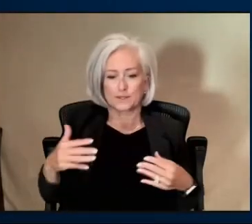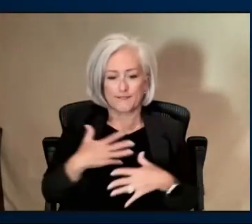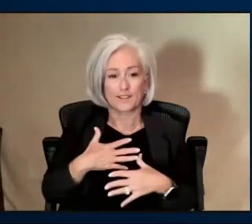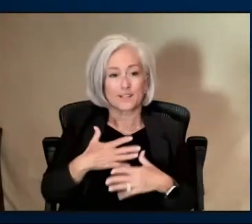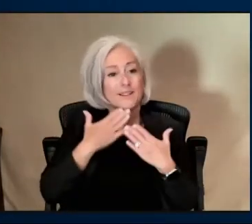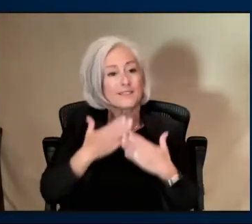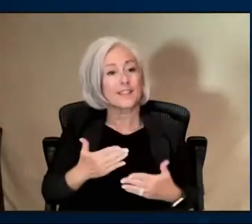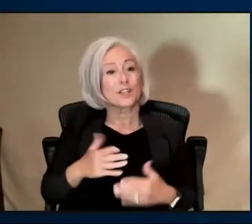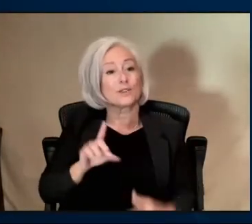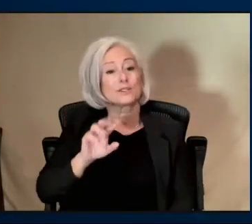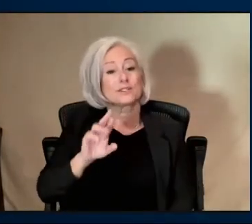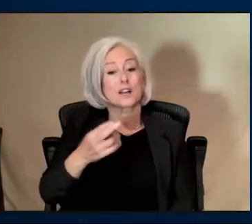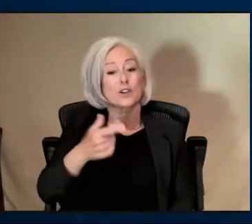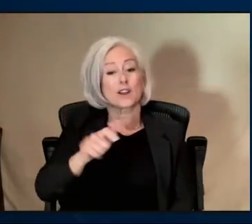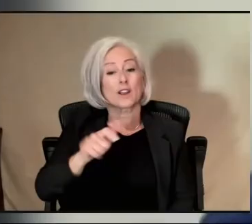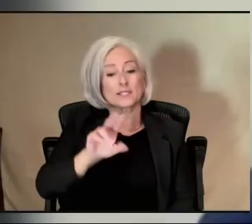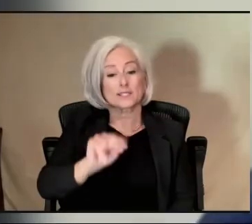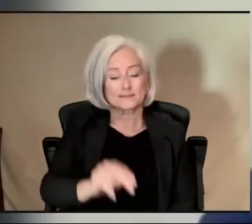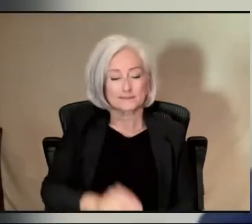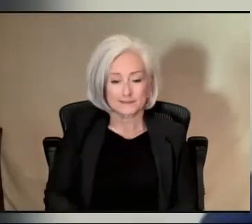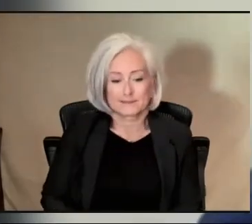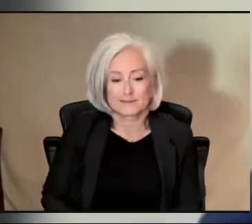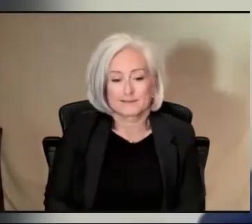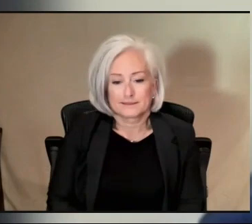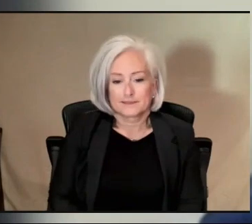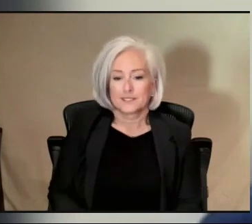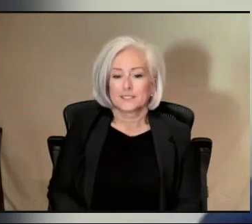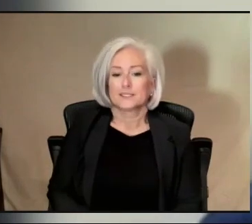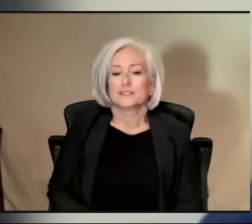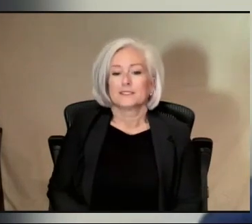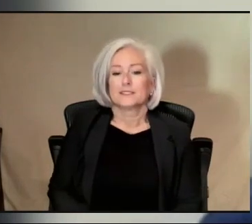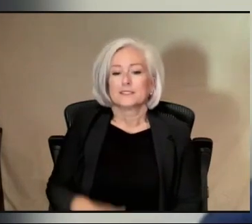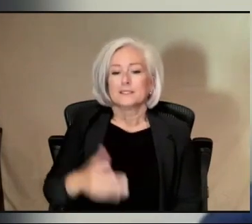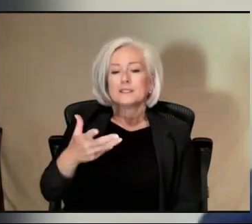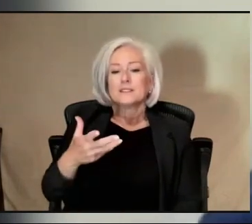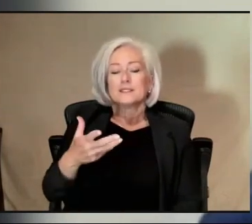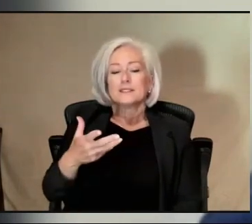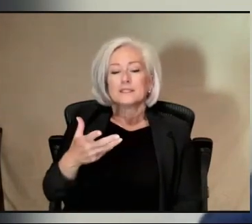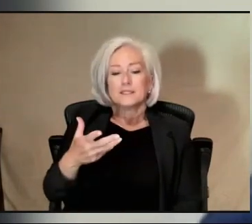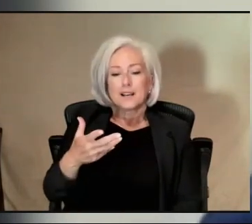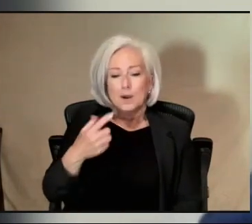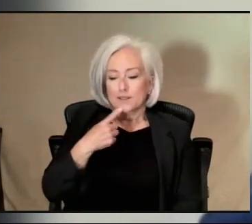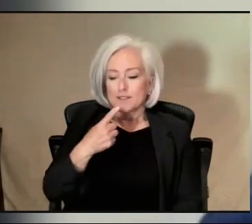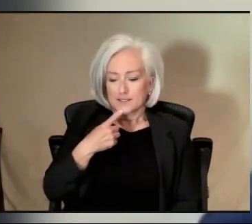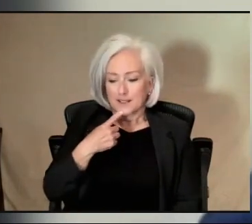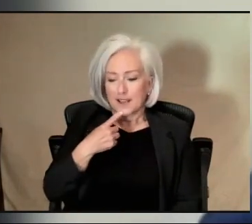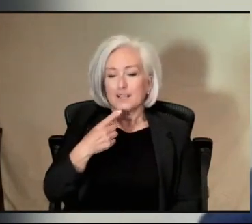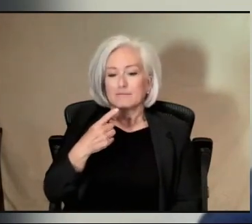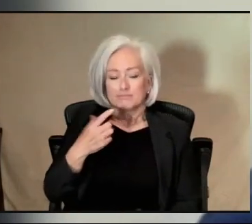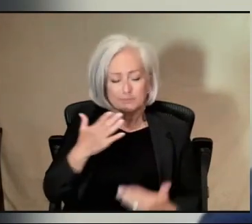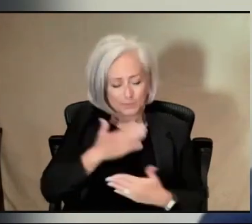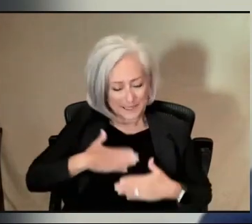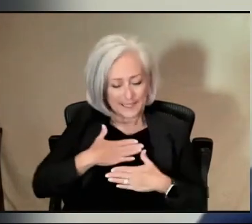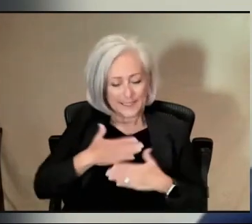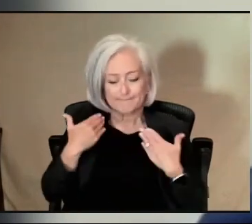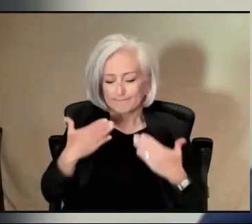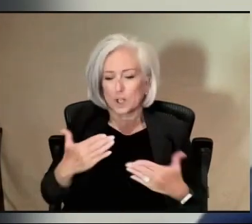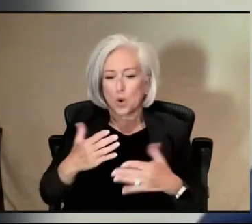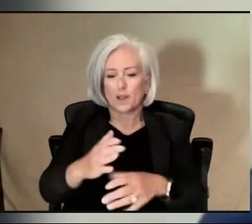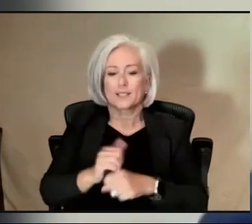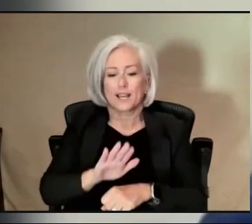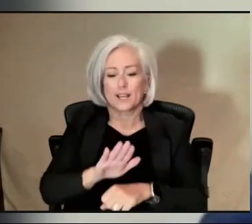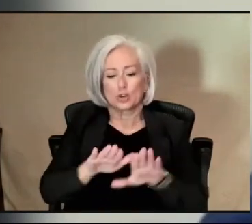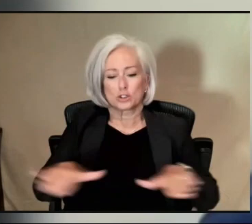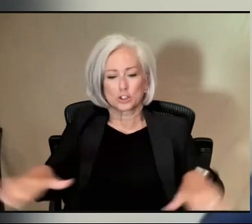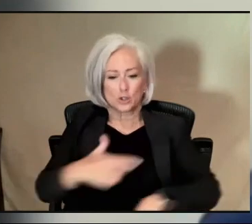Harrison. Well, I'd like to make a plug for people getting their children immunized. I know not all of